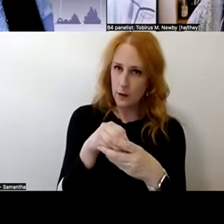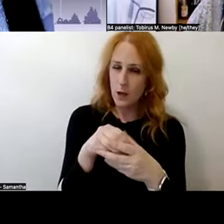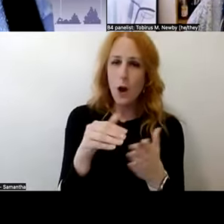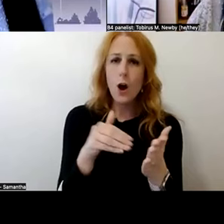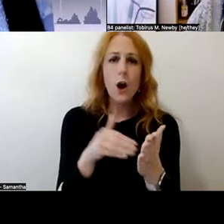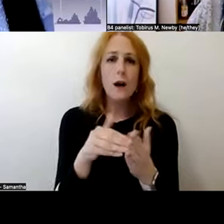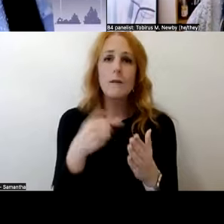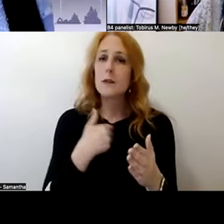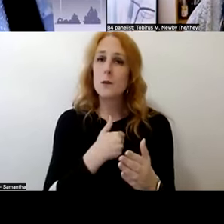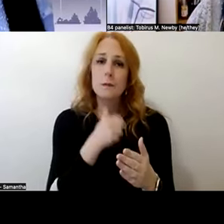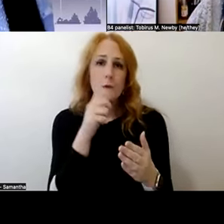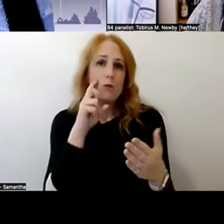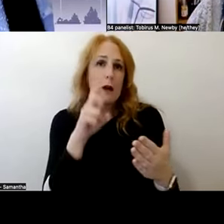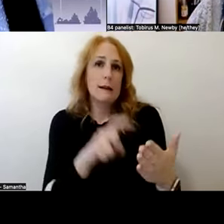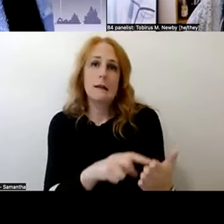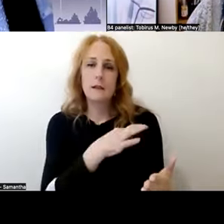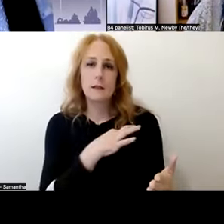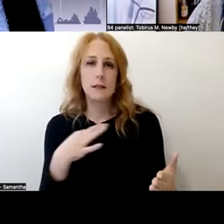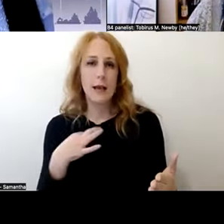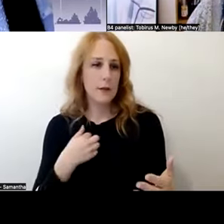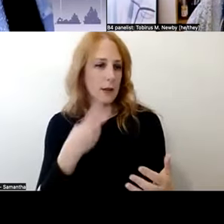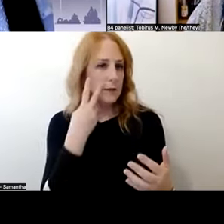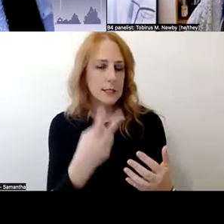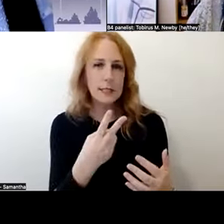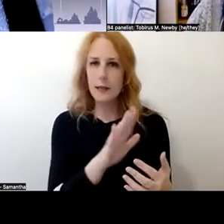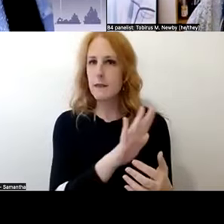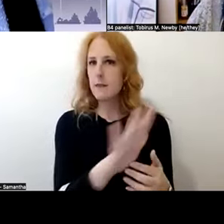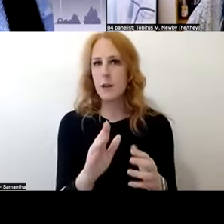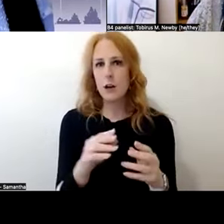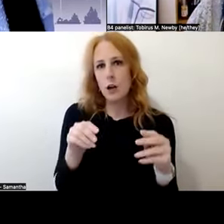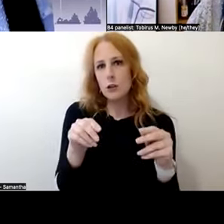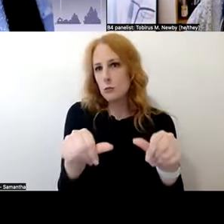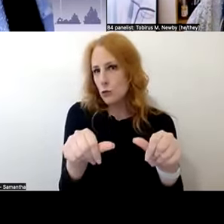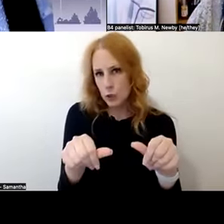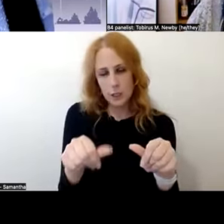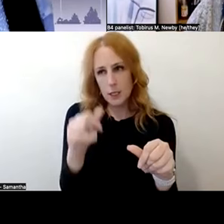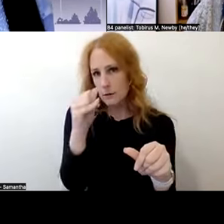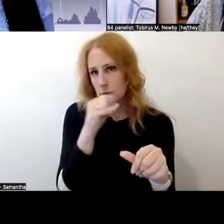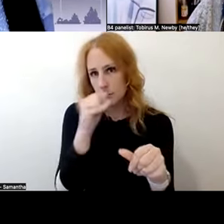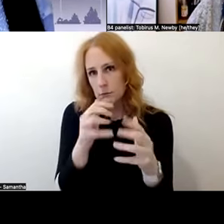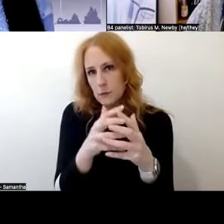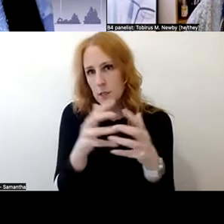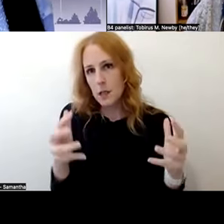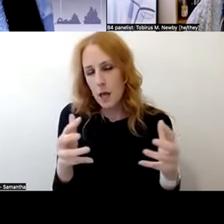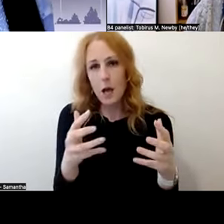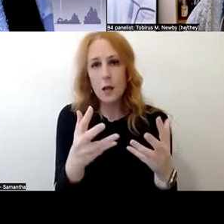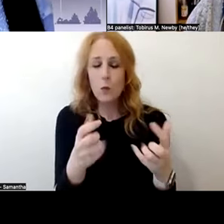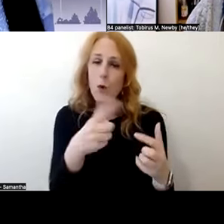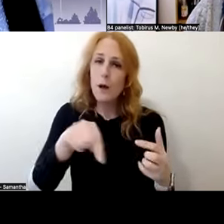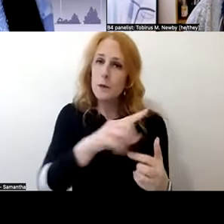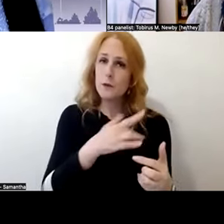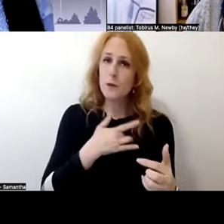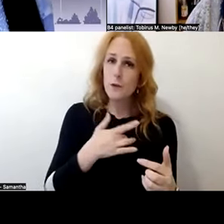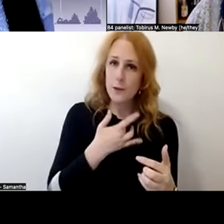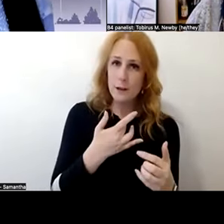And I've seen so much beautiful experimentation that staff have brought to the table to try to create conditions of belonging and safety and dare I say,